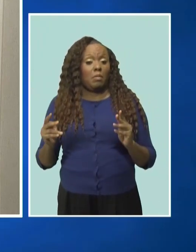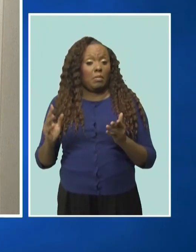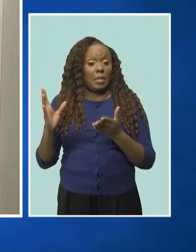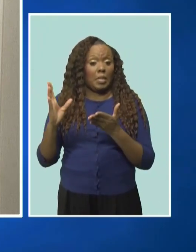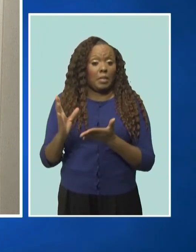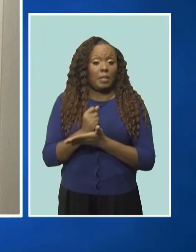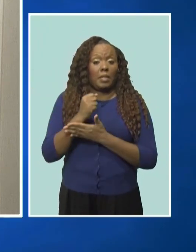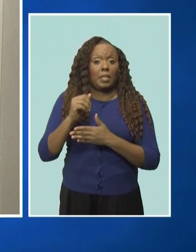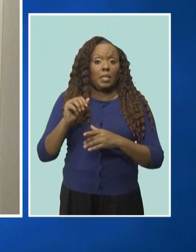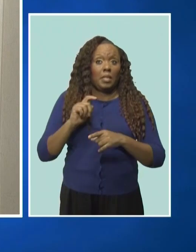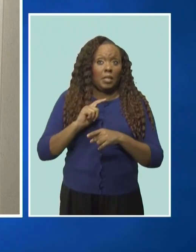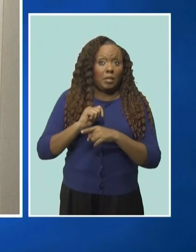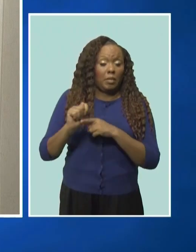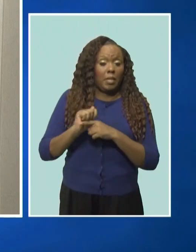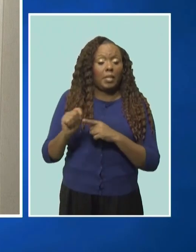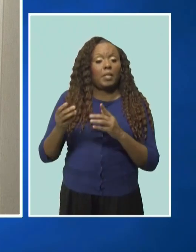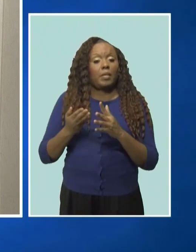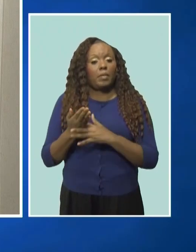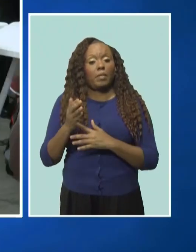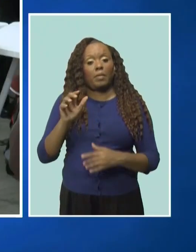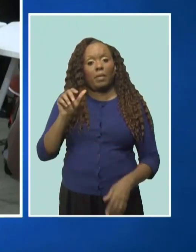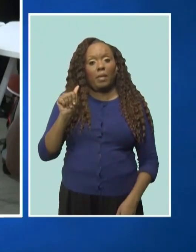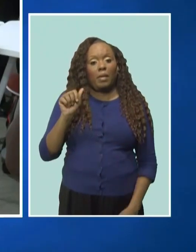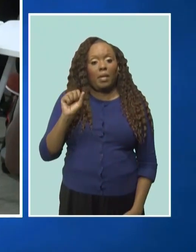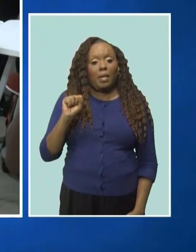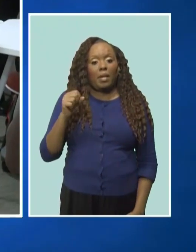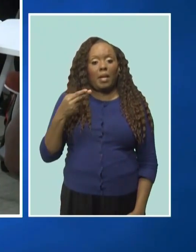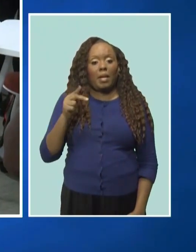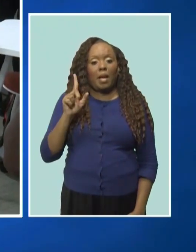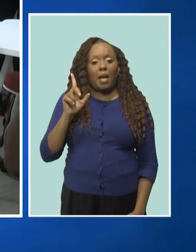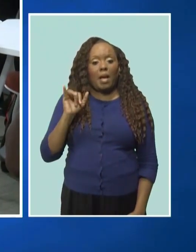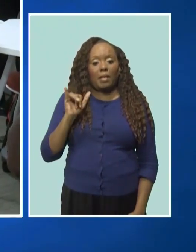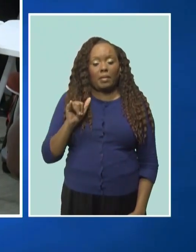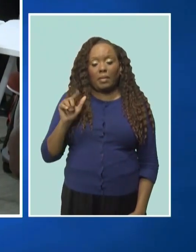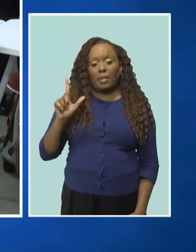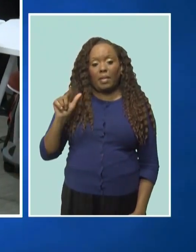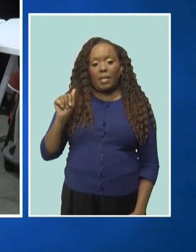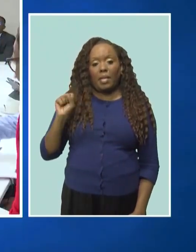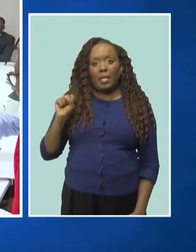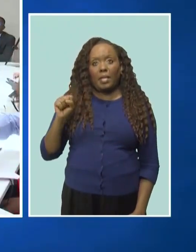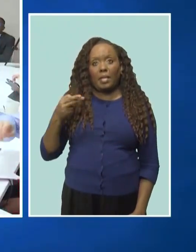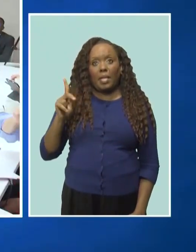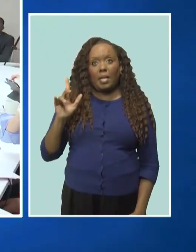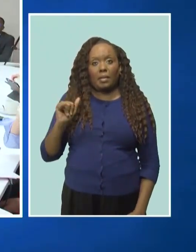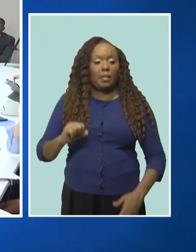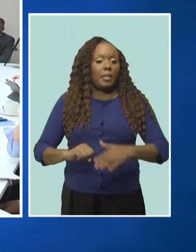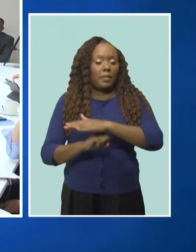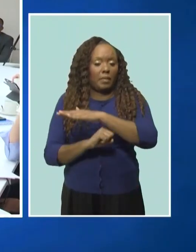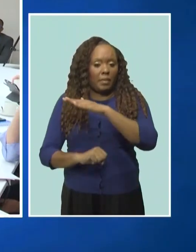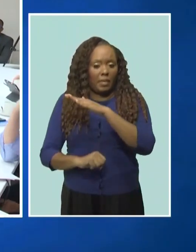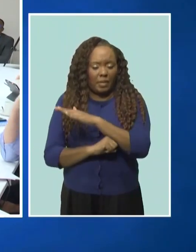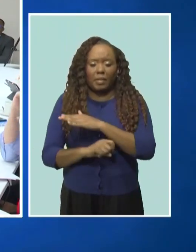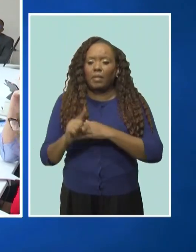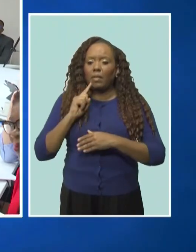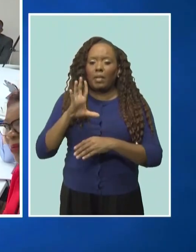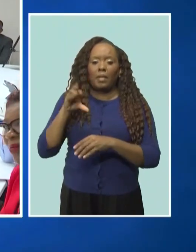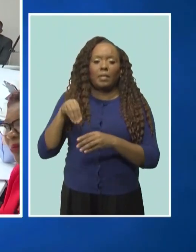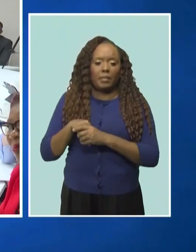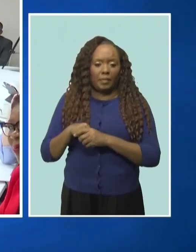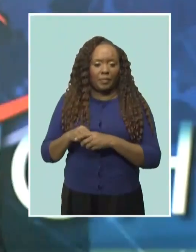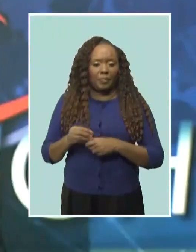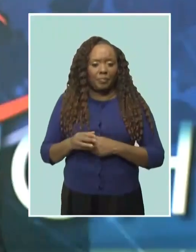the Ashley Lashley Foundation, which is one of the partners of the initiative. Trevor Thorpe for the Business